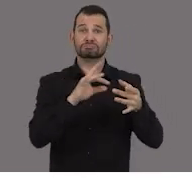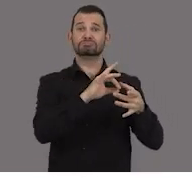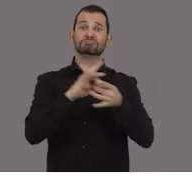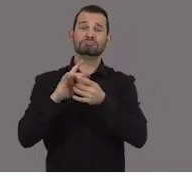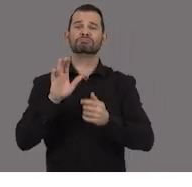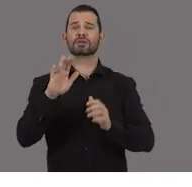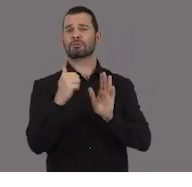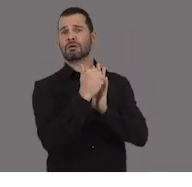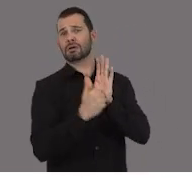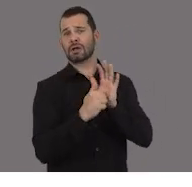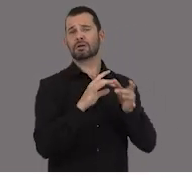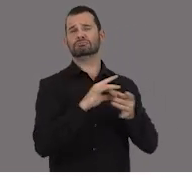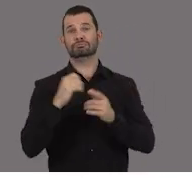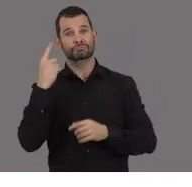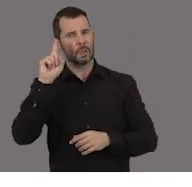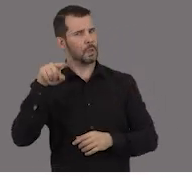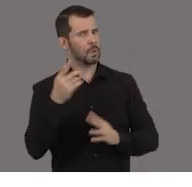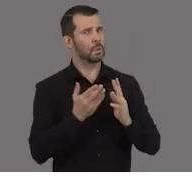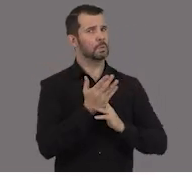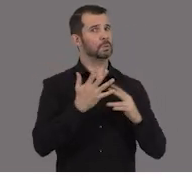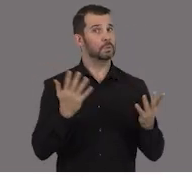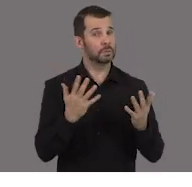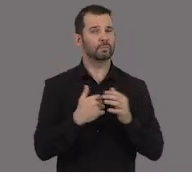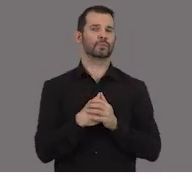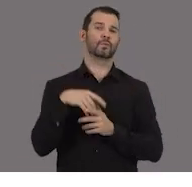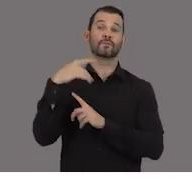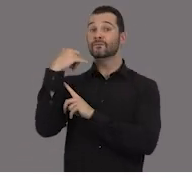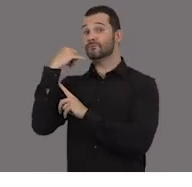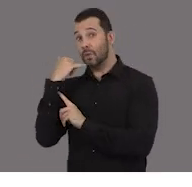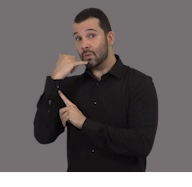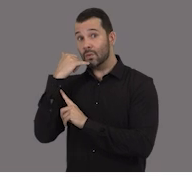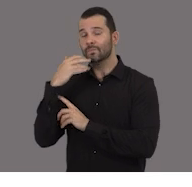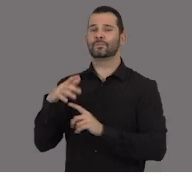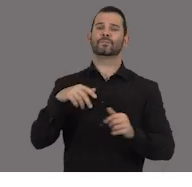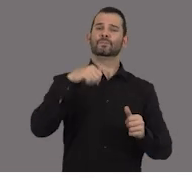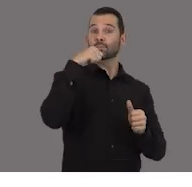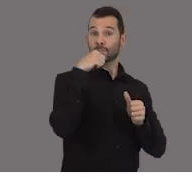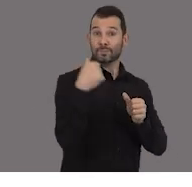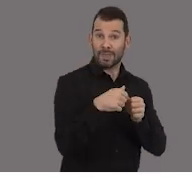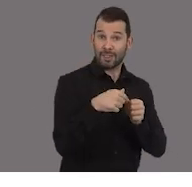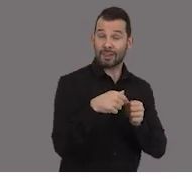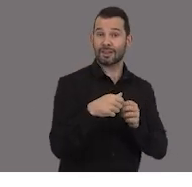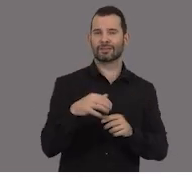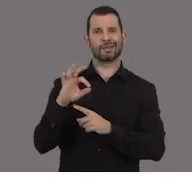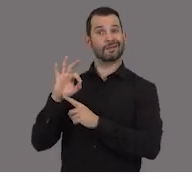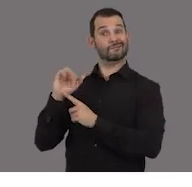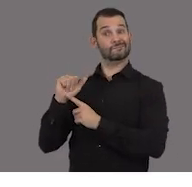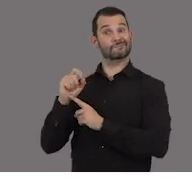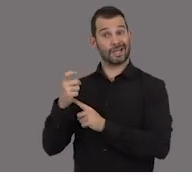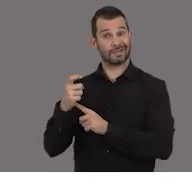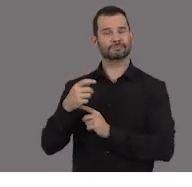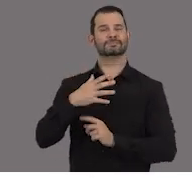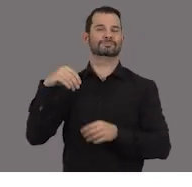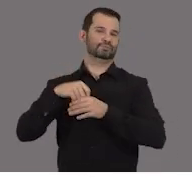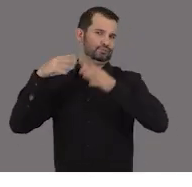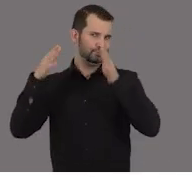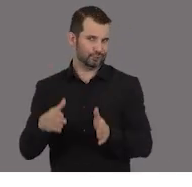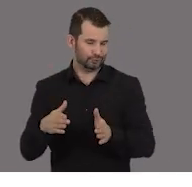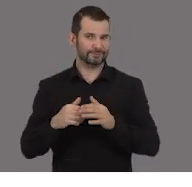have access to information regarding your accounts only by phone, by mail, by fax, and in